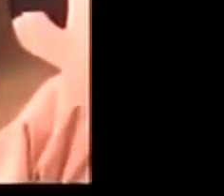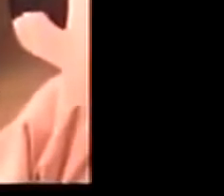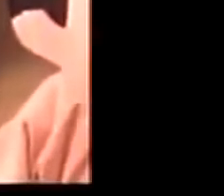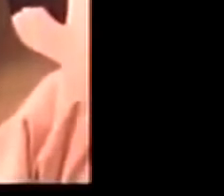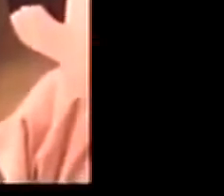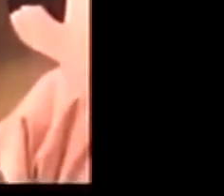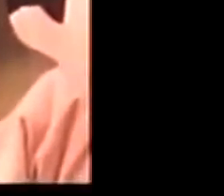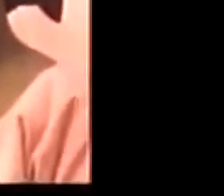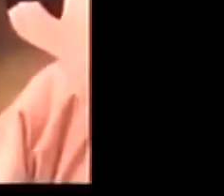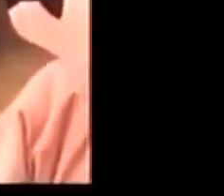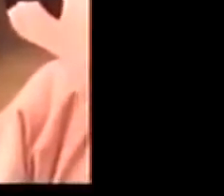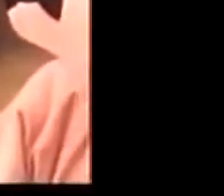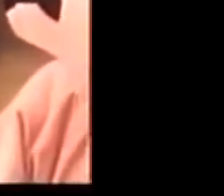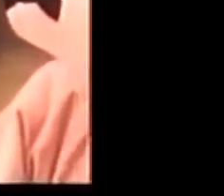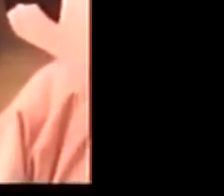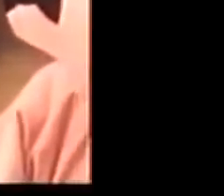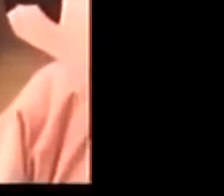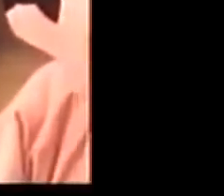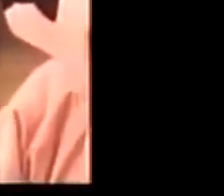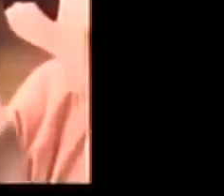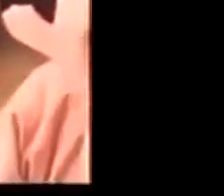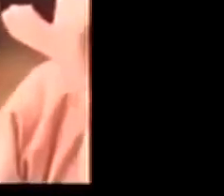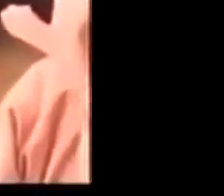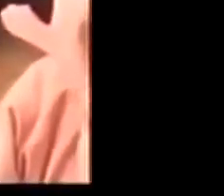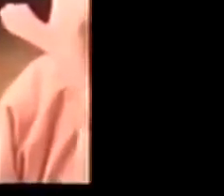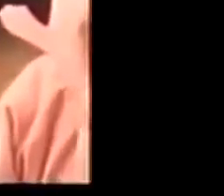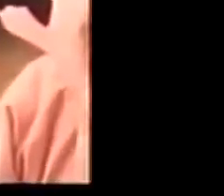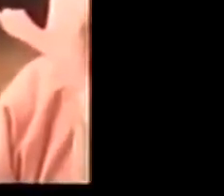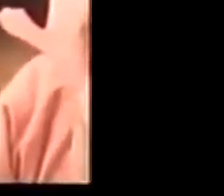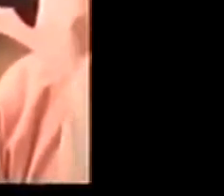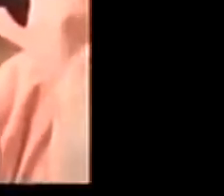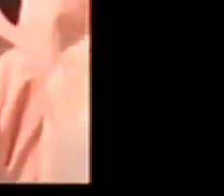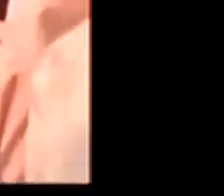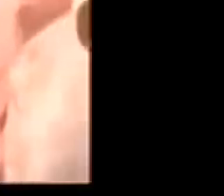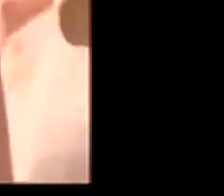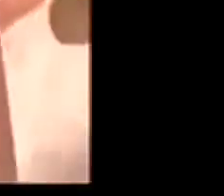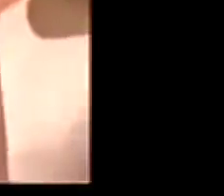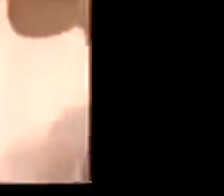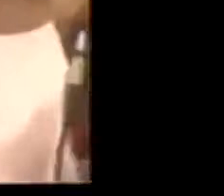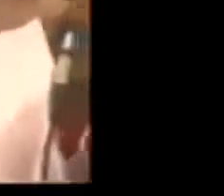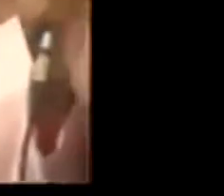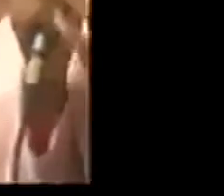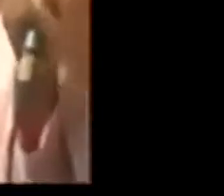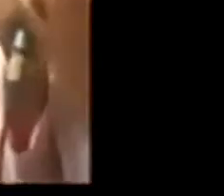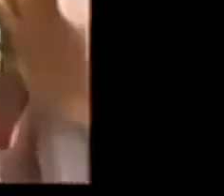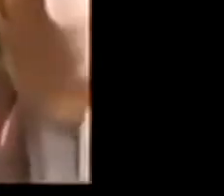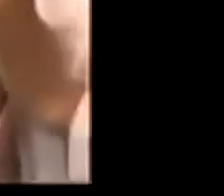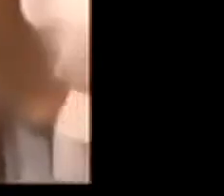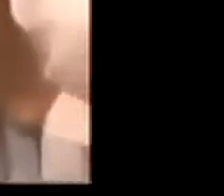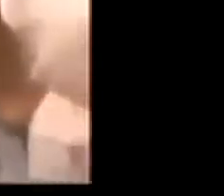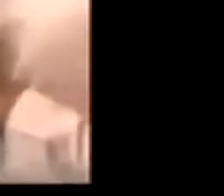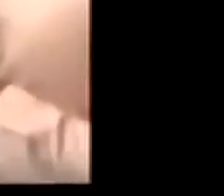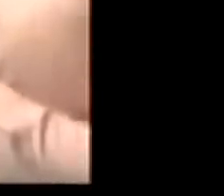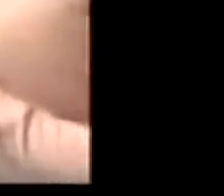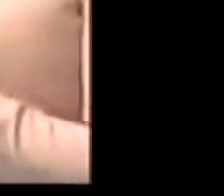I did sin like me. You shall be